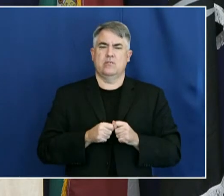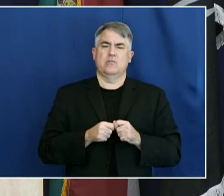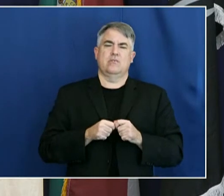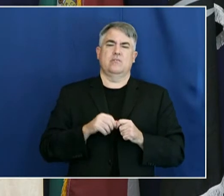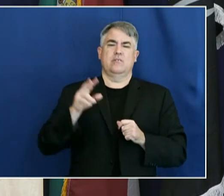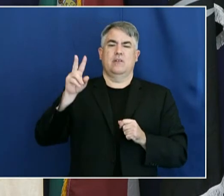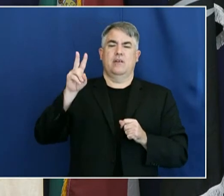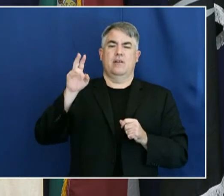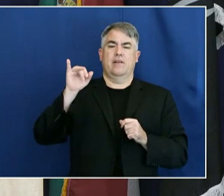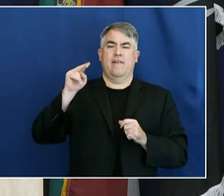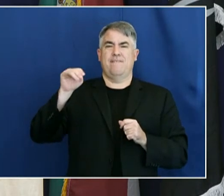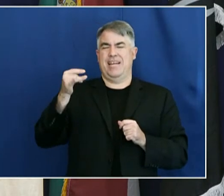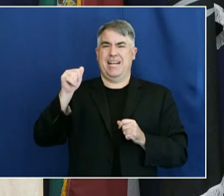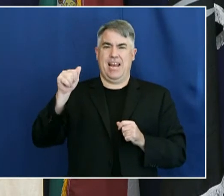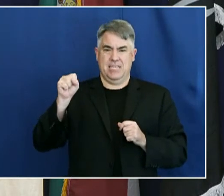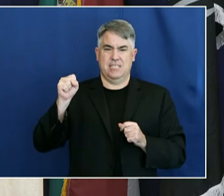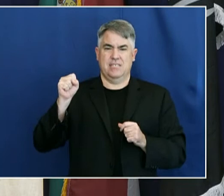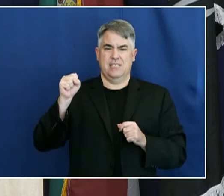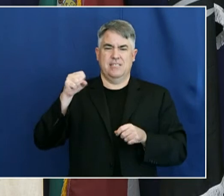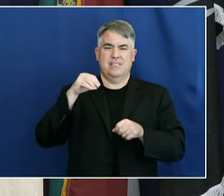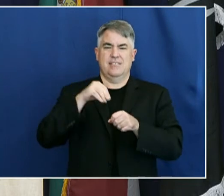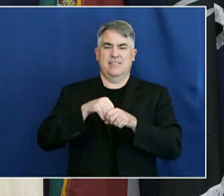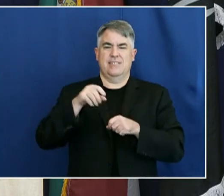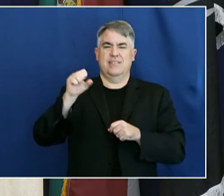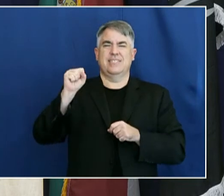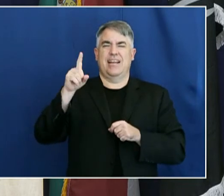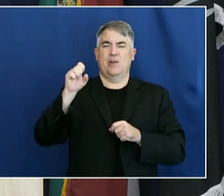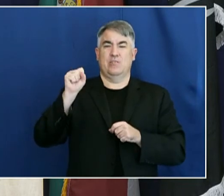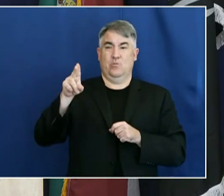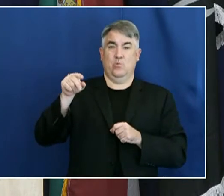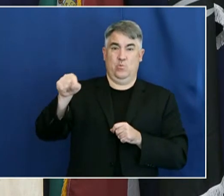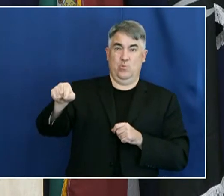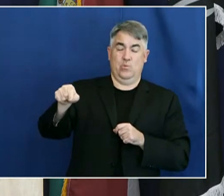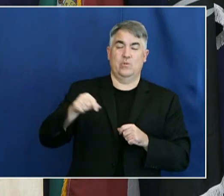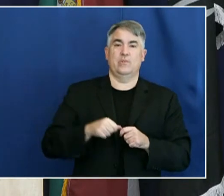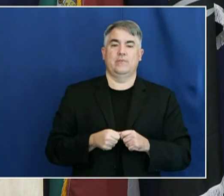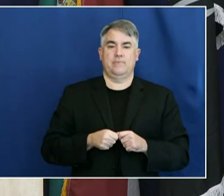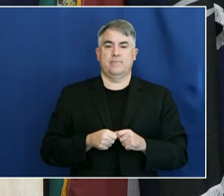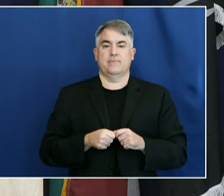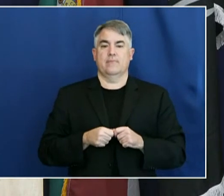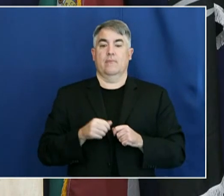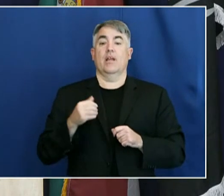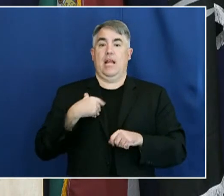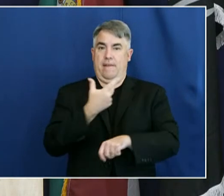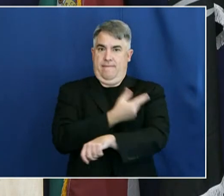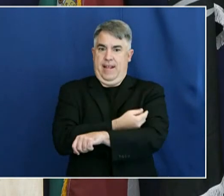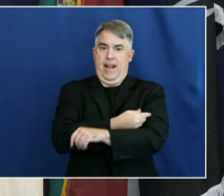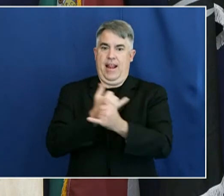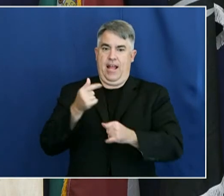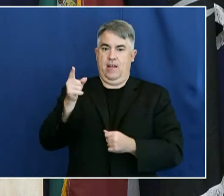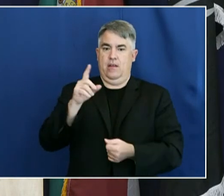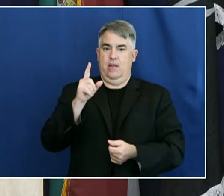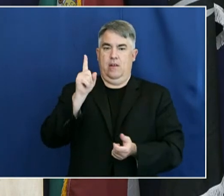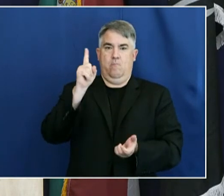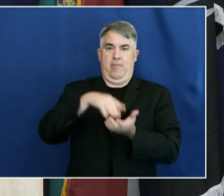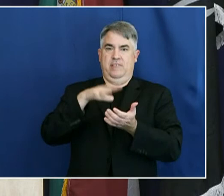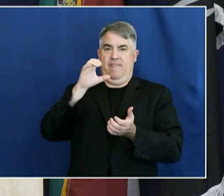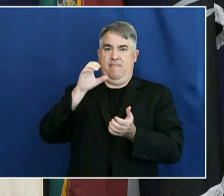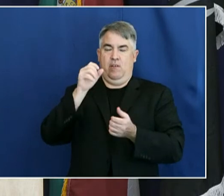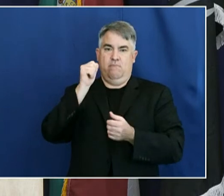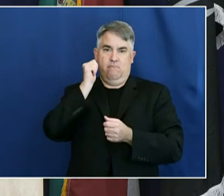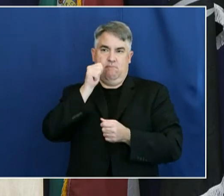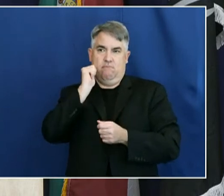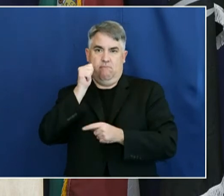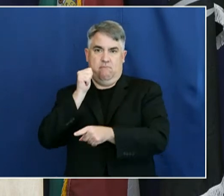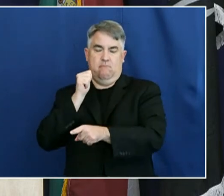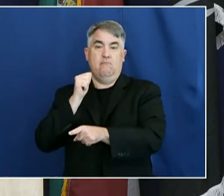San Diego State University can do about 1,500 a day. We launched a partnership with the Mexican consulate, and we continue to assess other